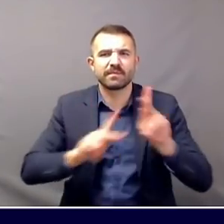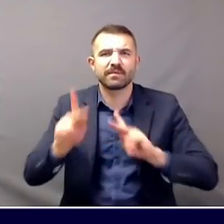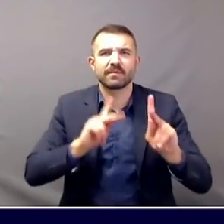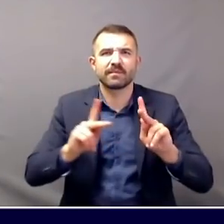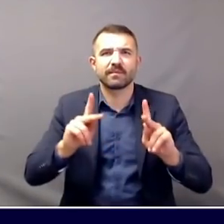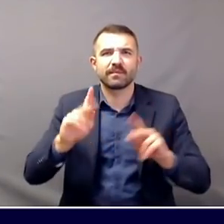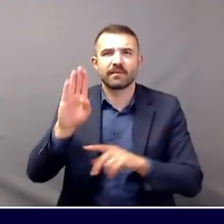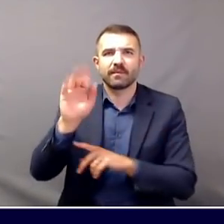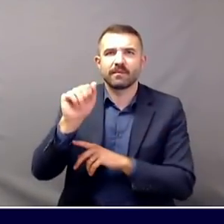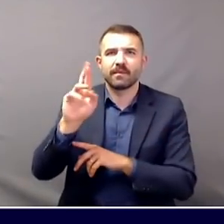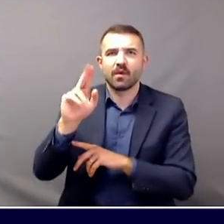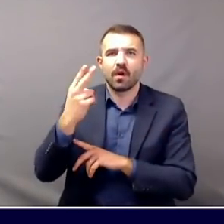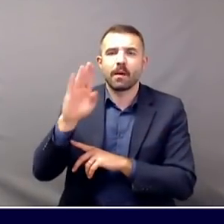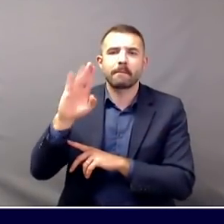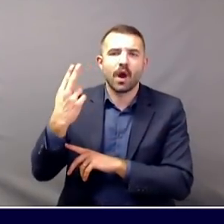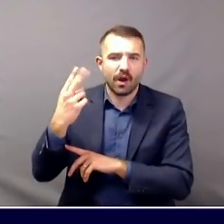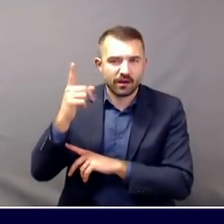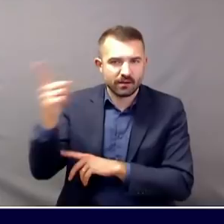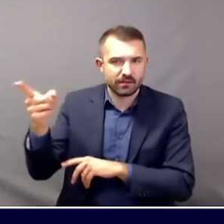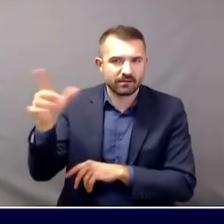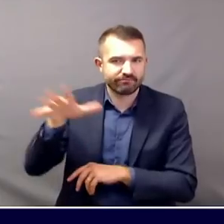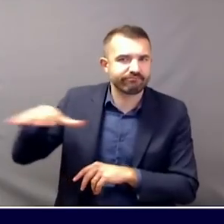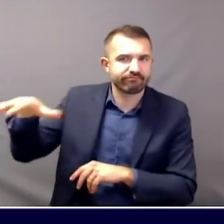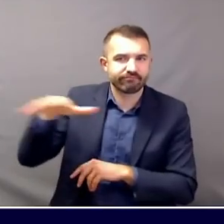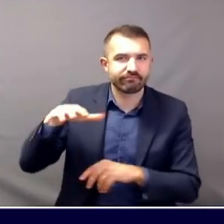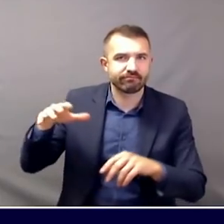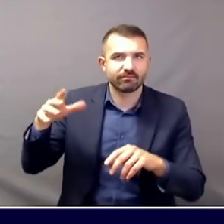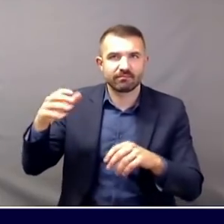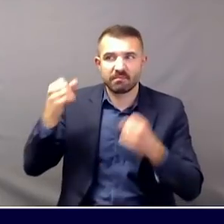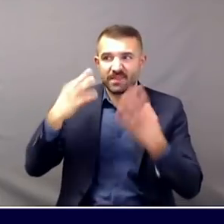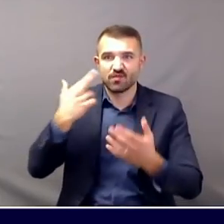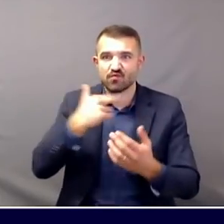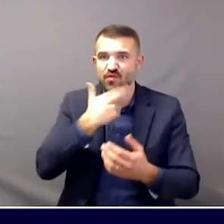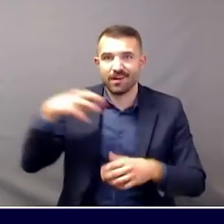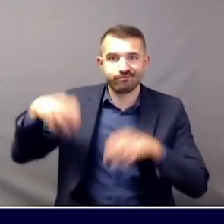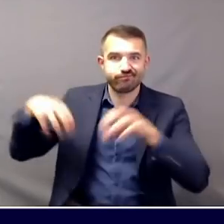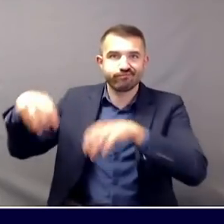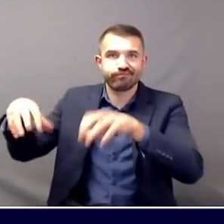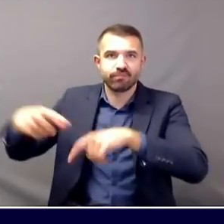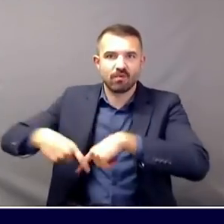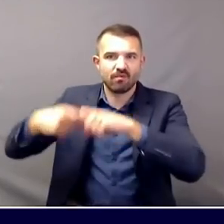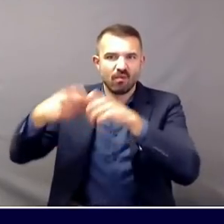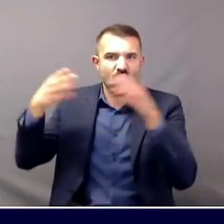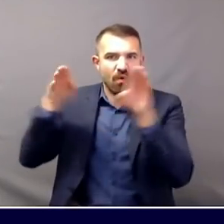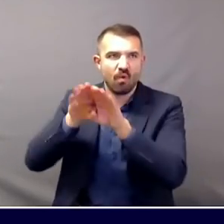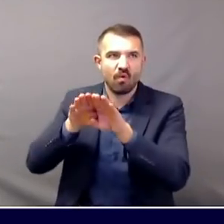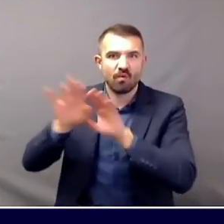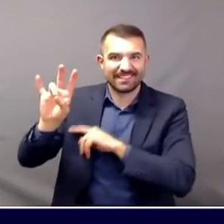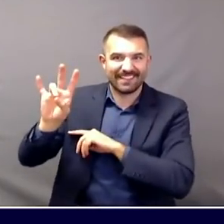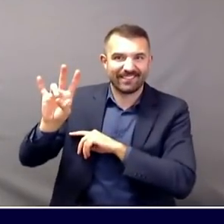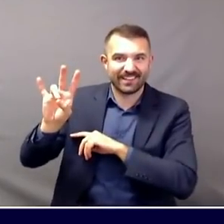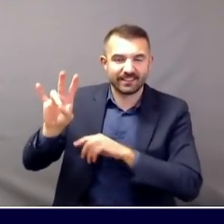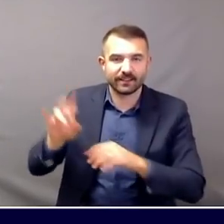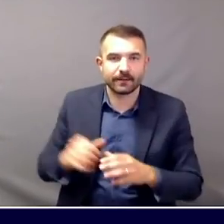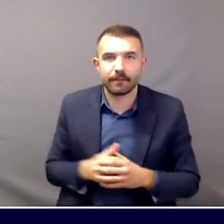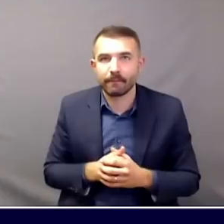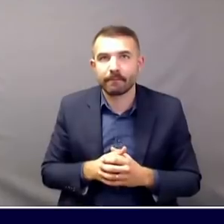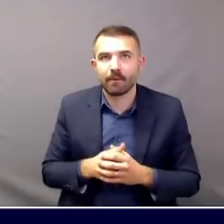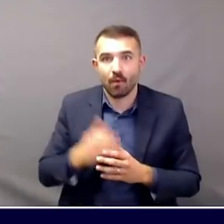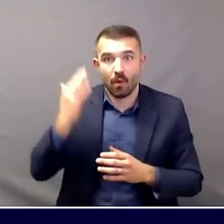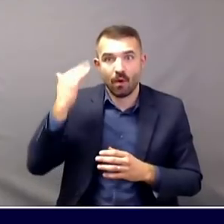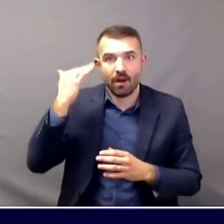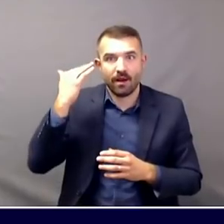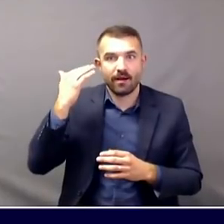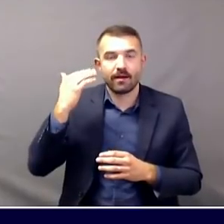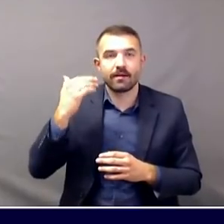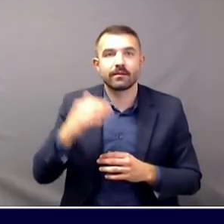it's prompted 7 restaurants to temporarily close because there was a direct contact by one employee with someone positive with